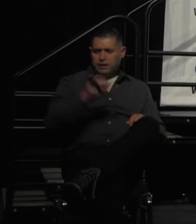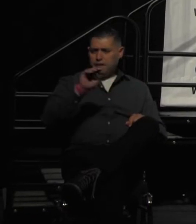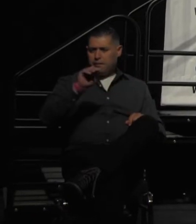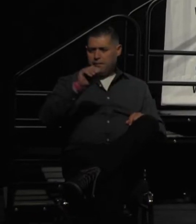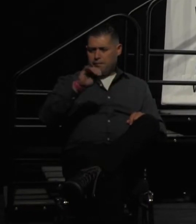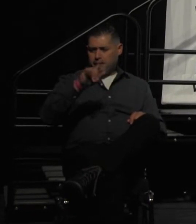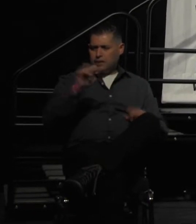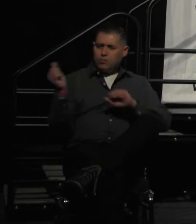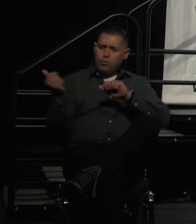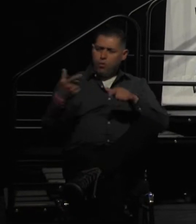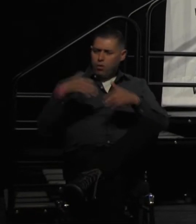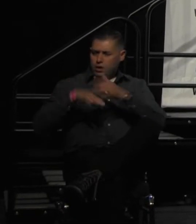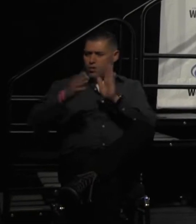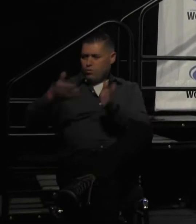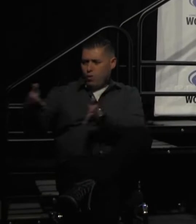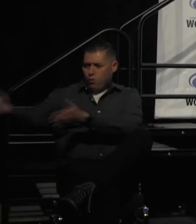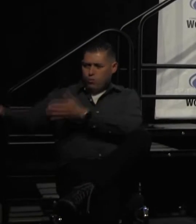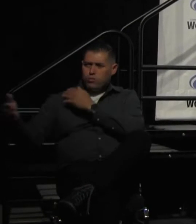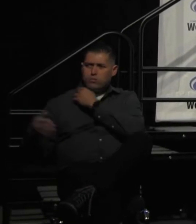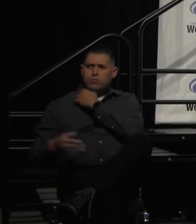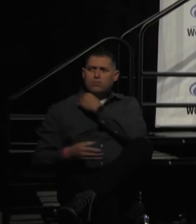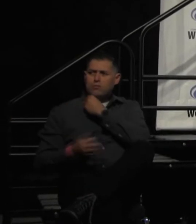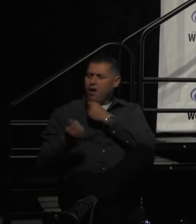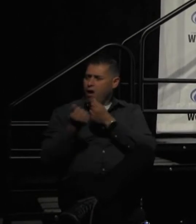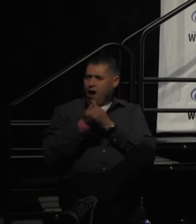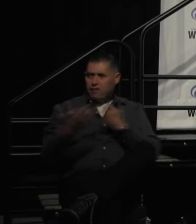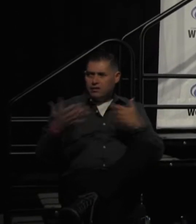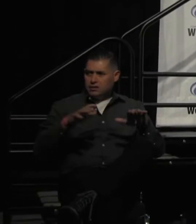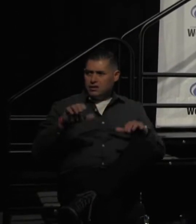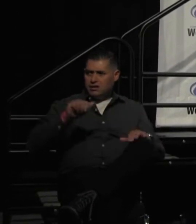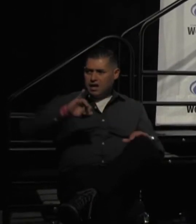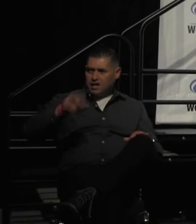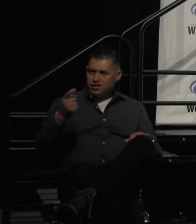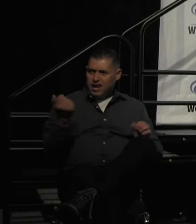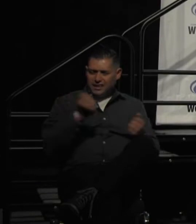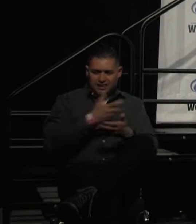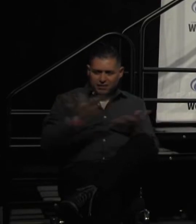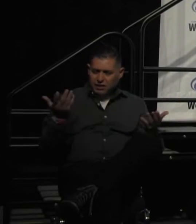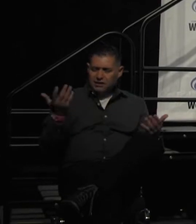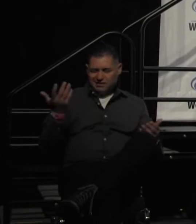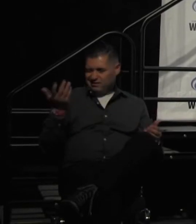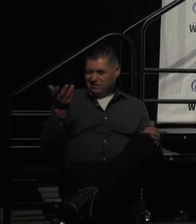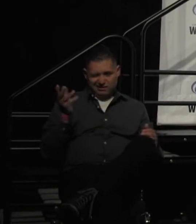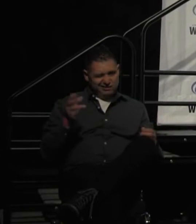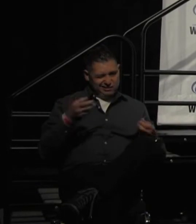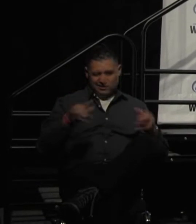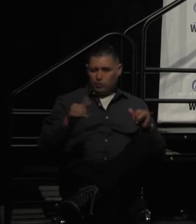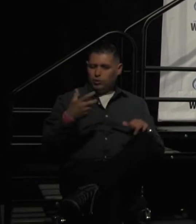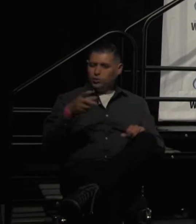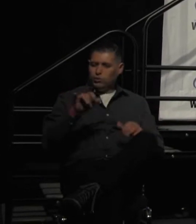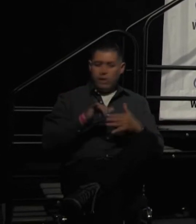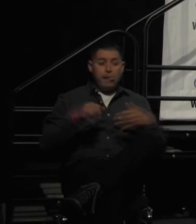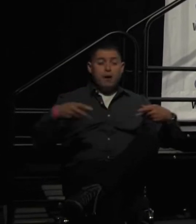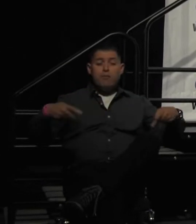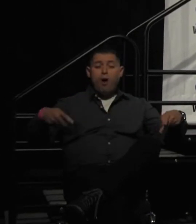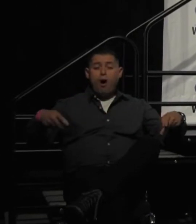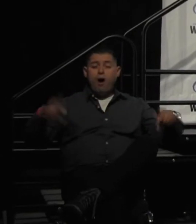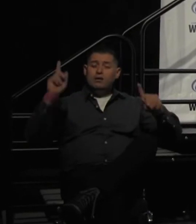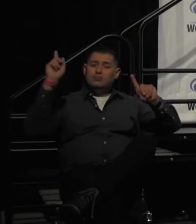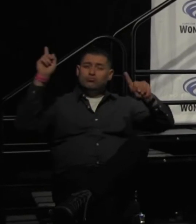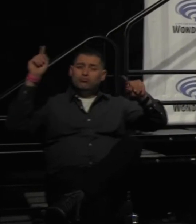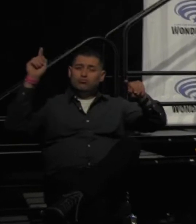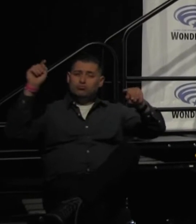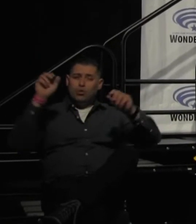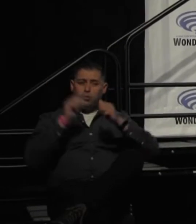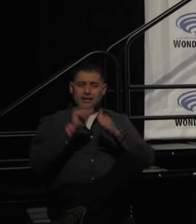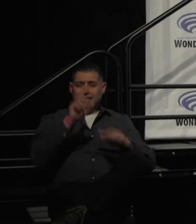was in that movie. Very funny. And everything she did, all the Ajax stuff, all the noise, she would do it at parties. We go to parties with